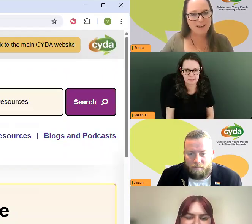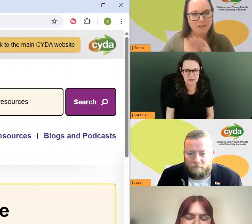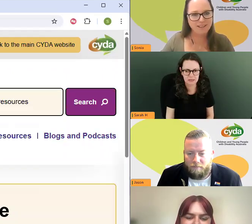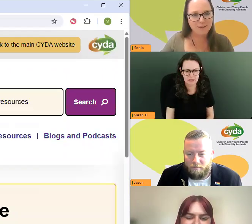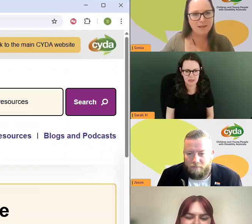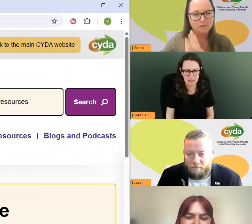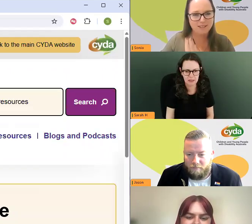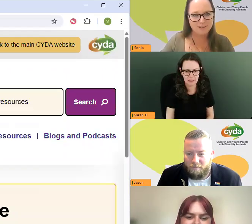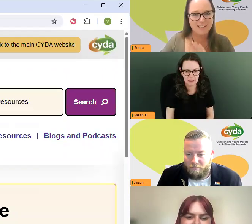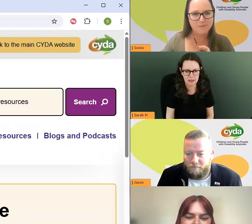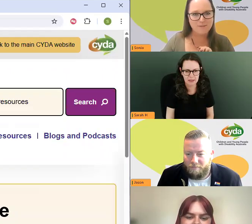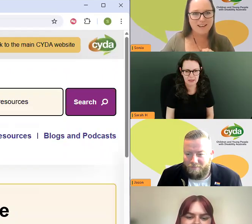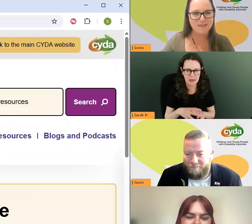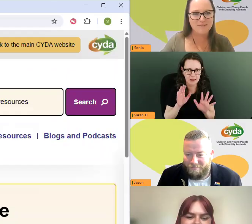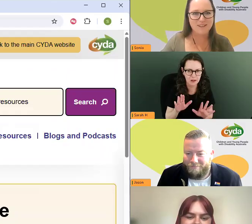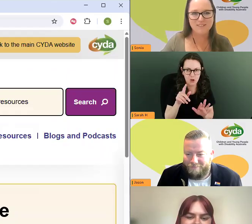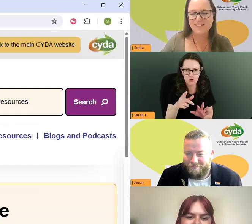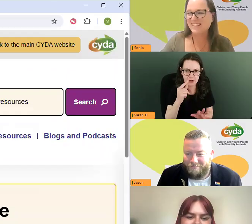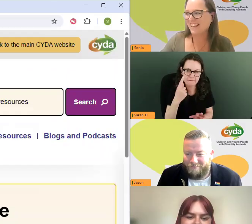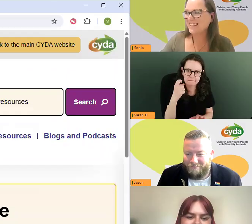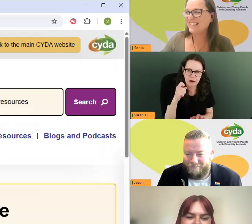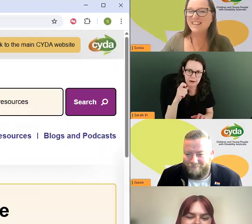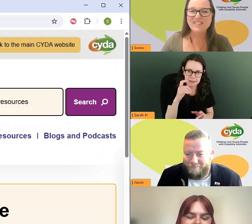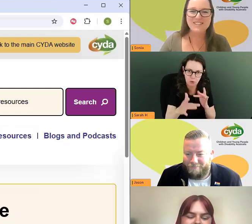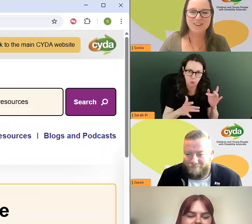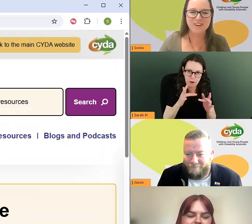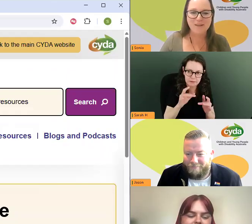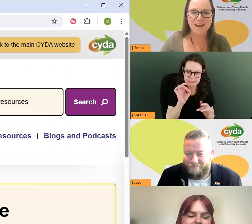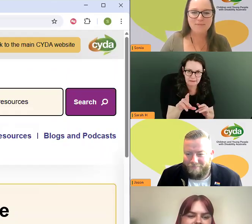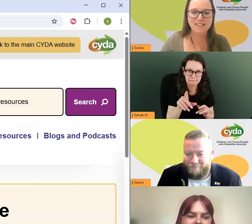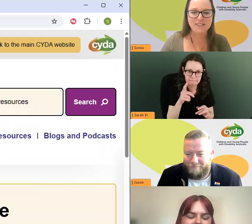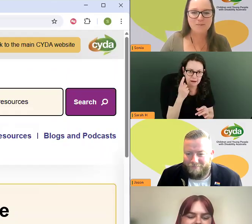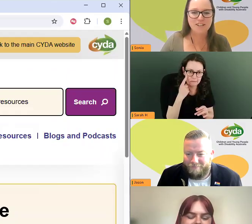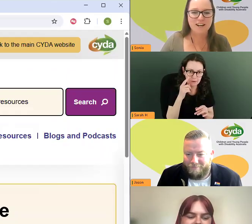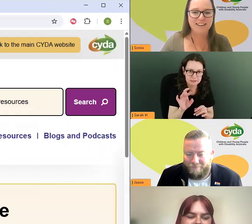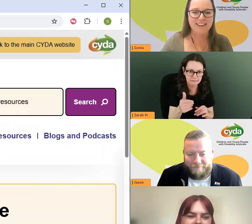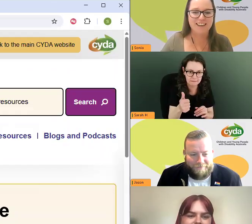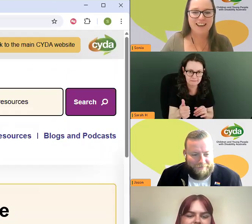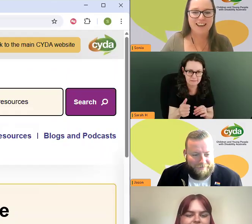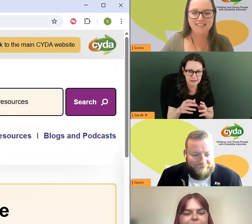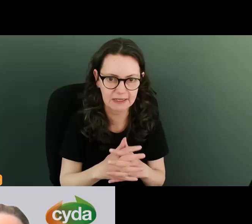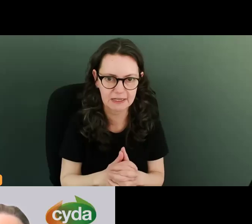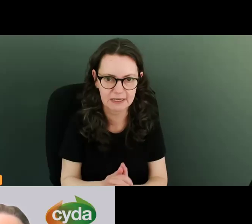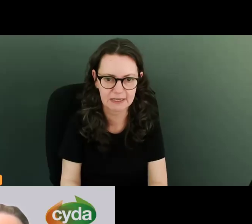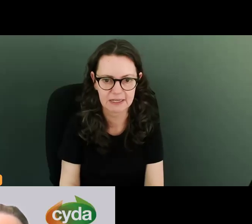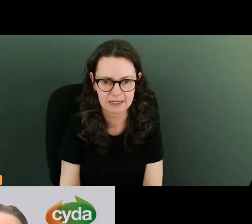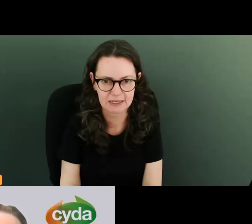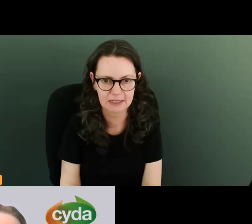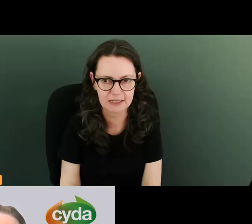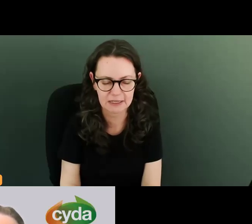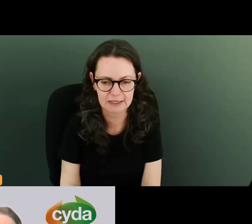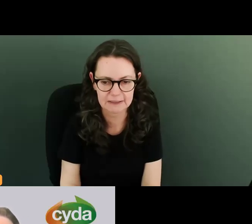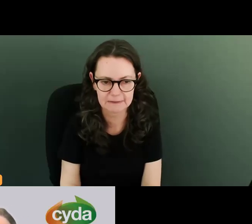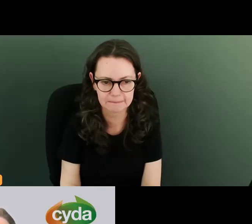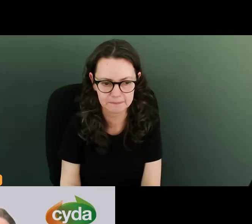I think I'm going to let people navigate the website themselves, Jace. So I'm happy to stop sharing there, and